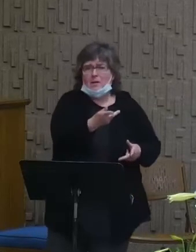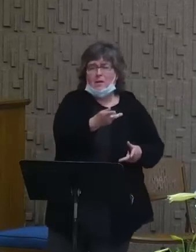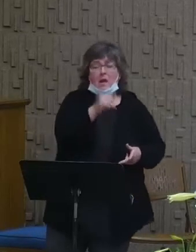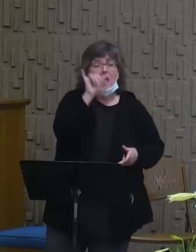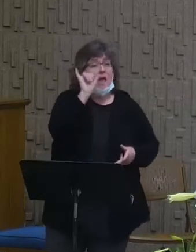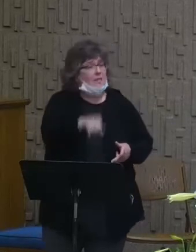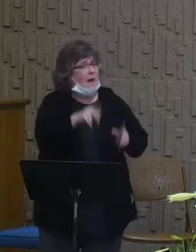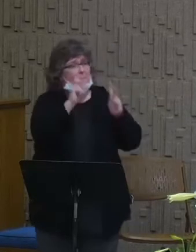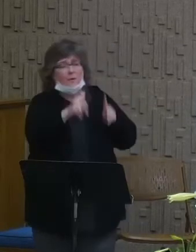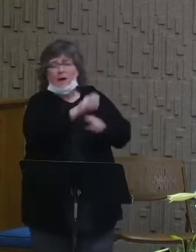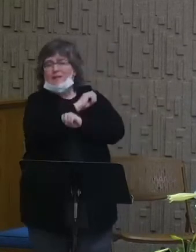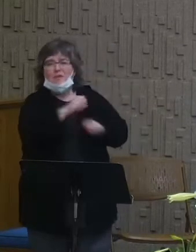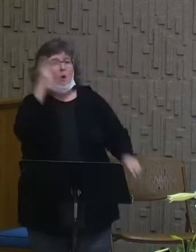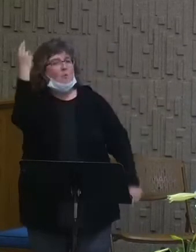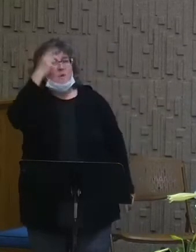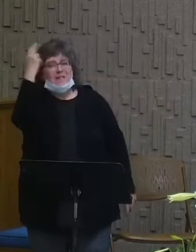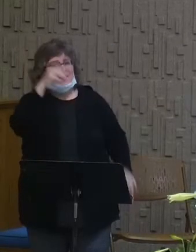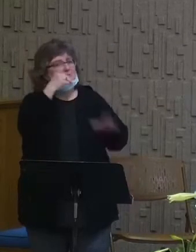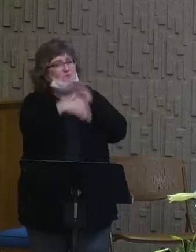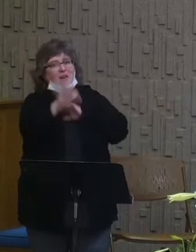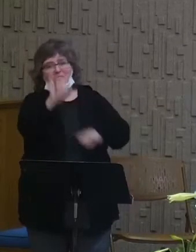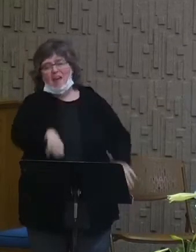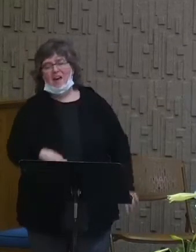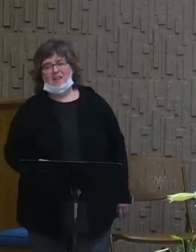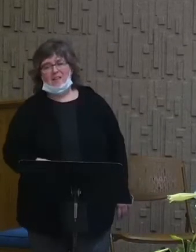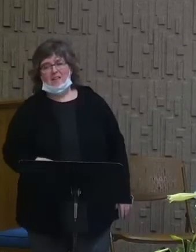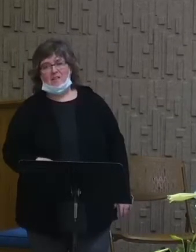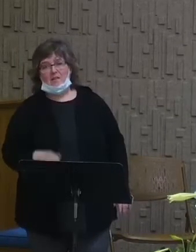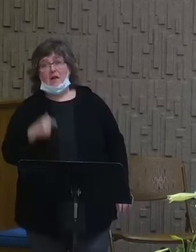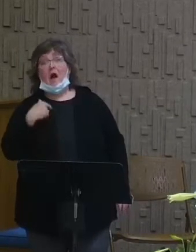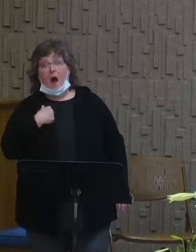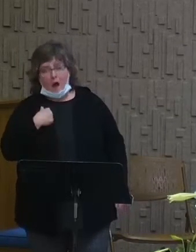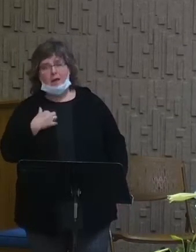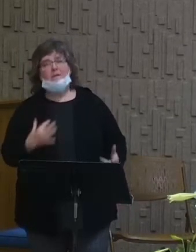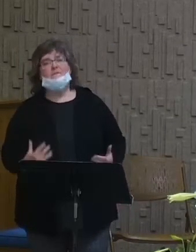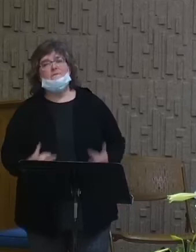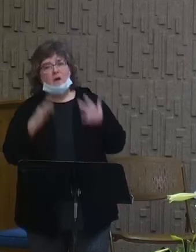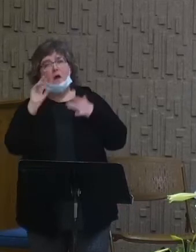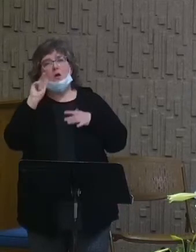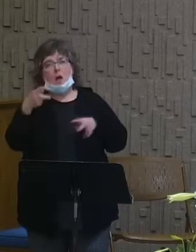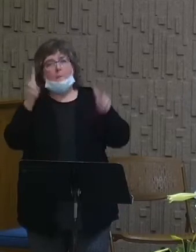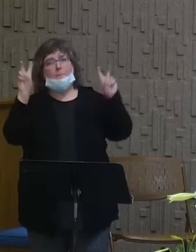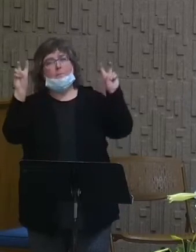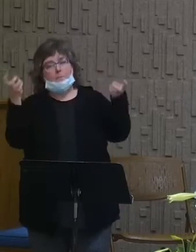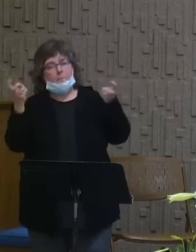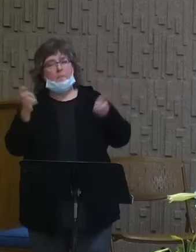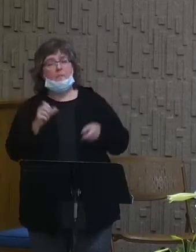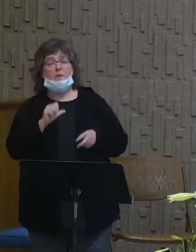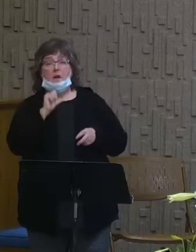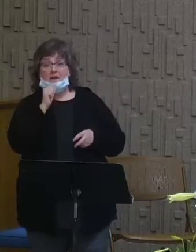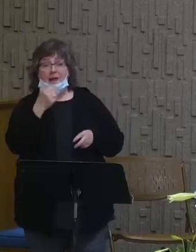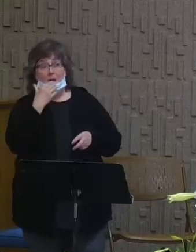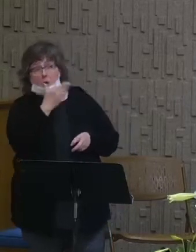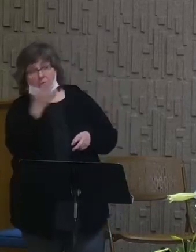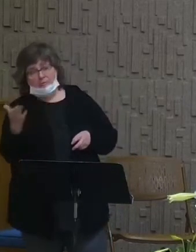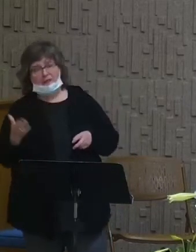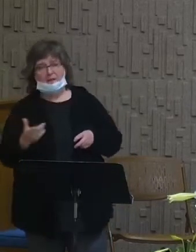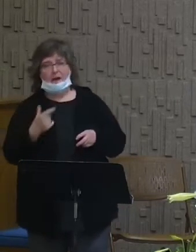completely lacks reason? I get fired up. Not necessarily a good